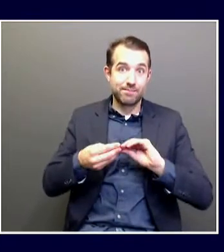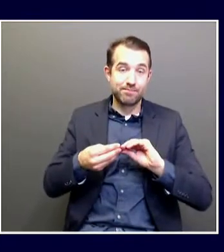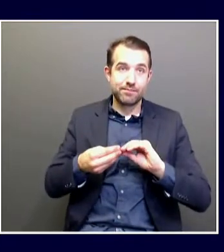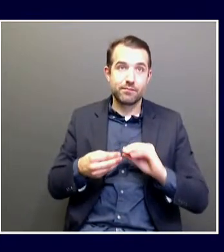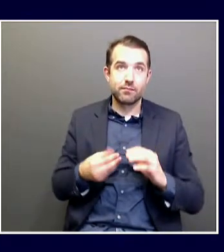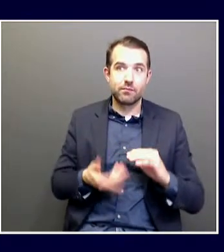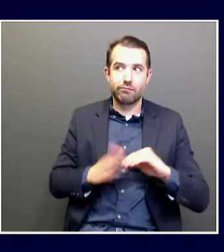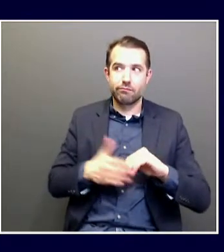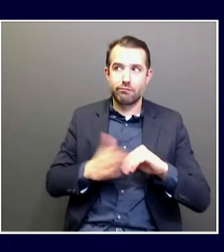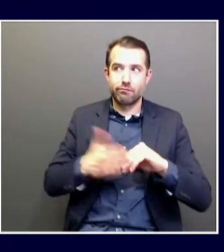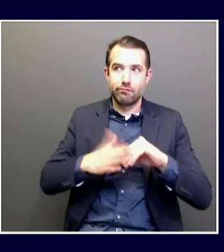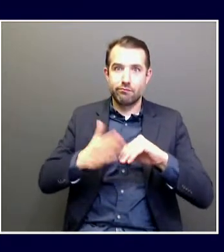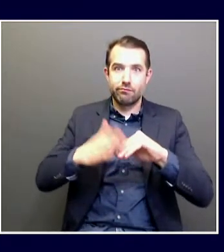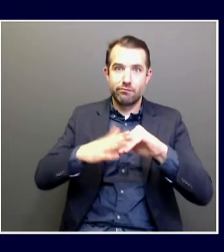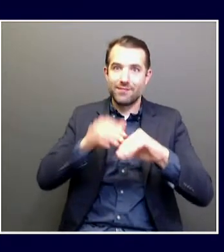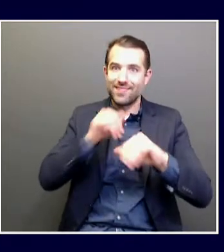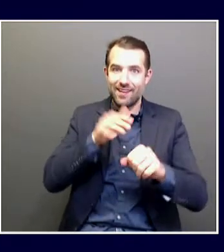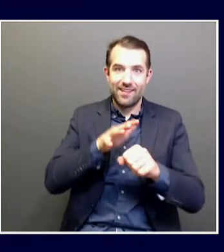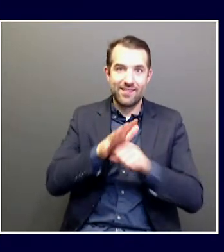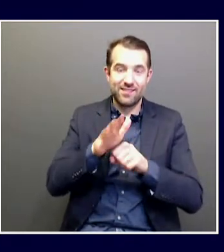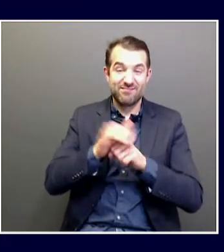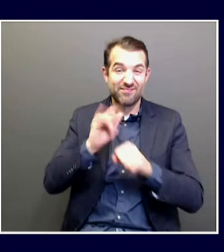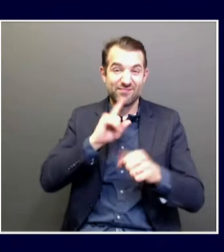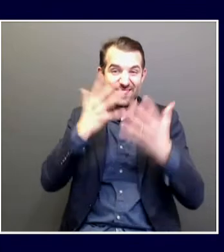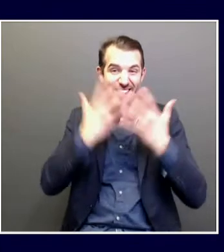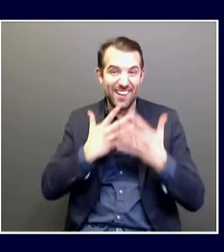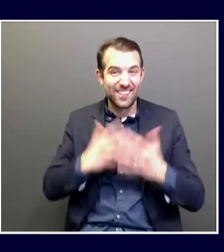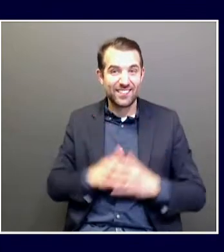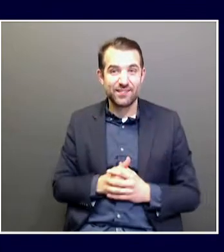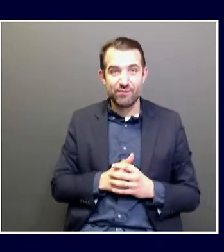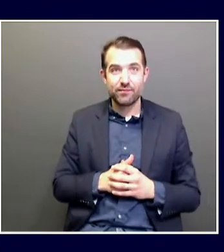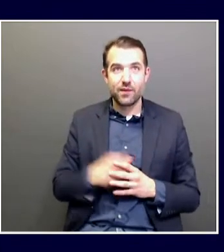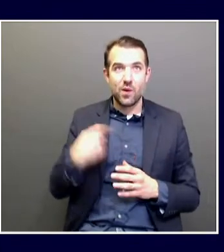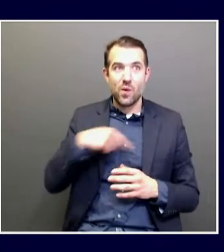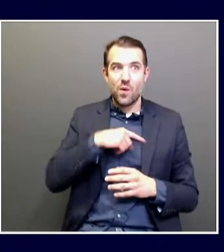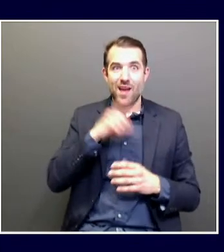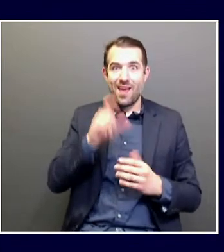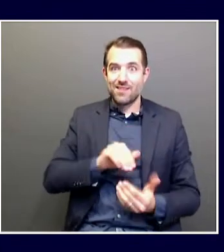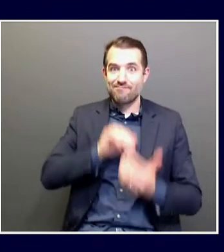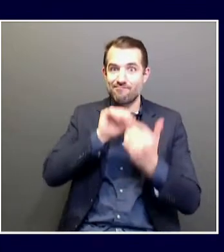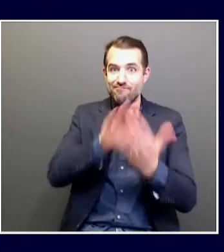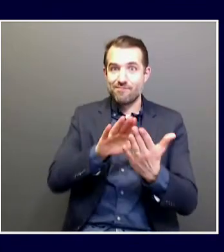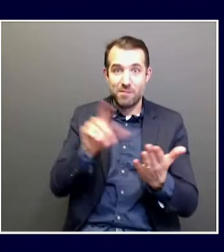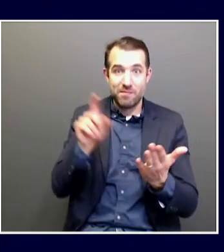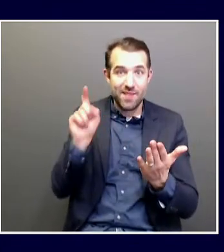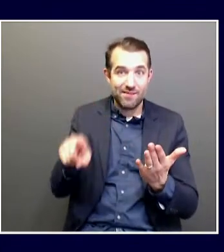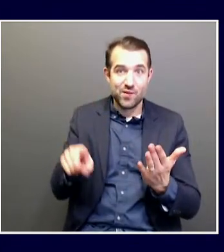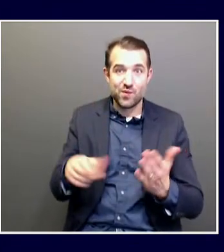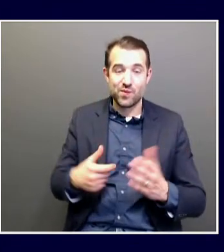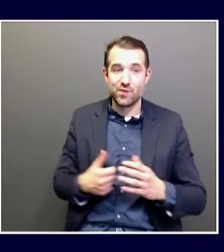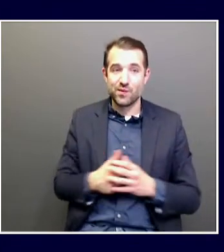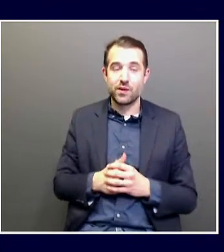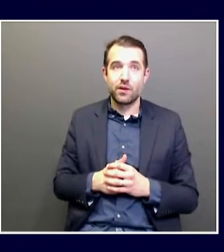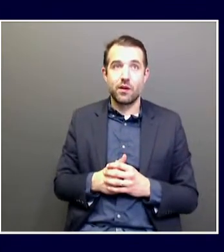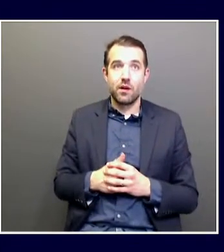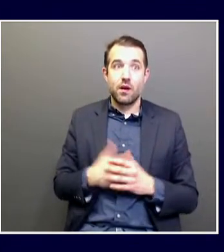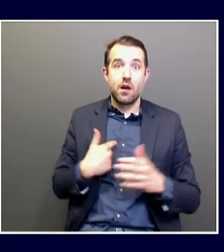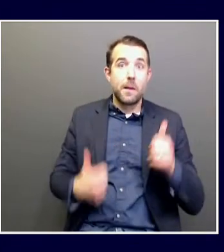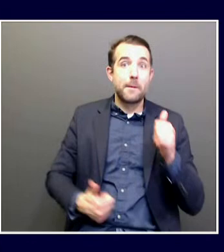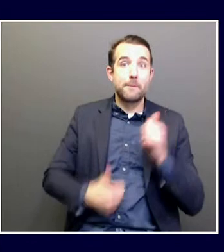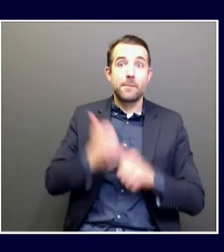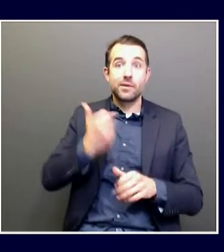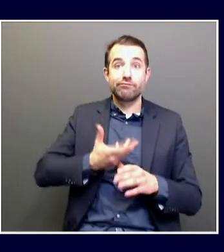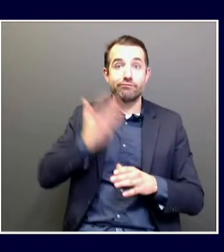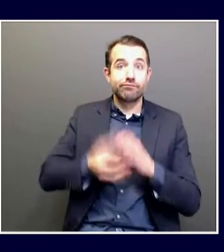but we have to be bracing with our approach to these things. The biggest growth area has been in younger folks, not